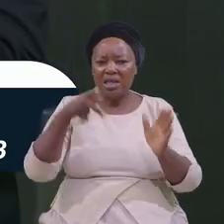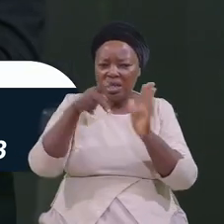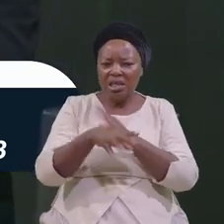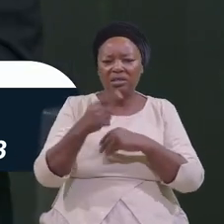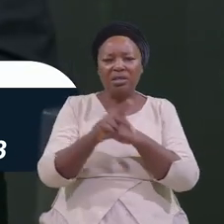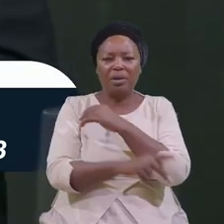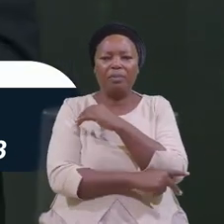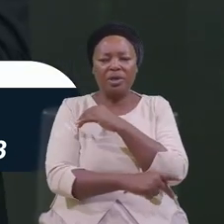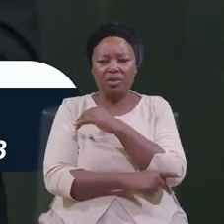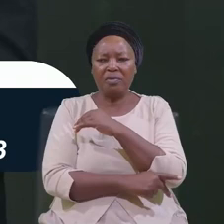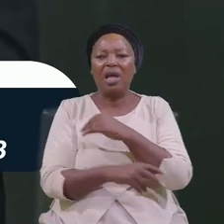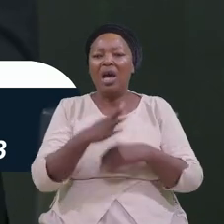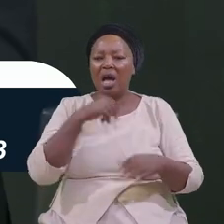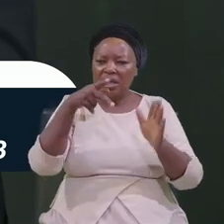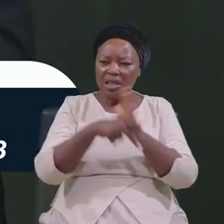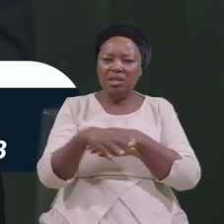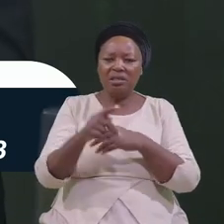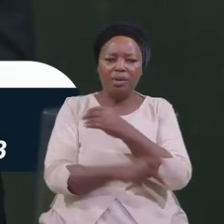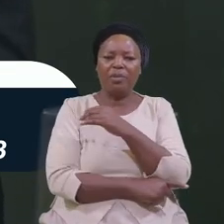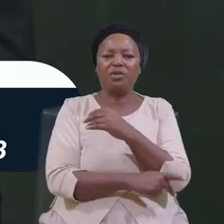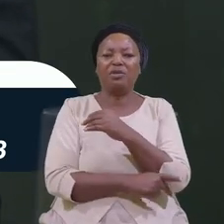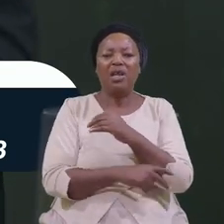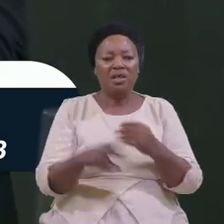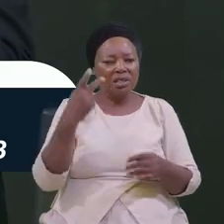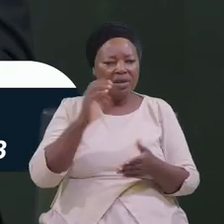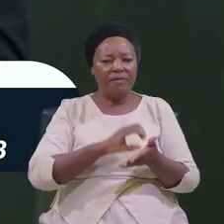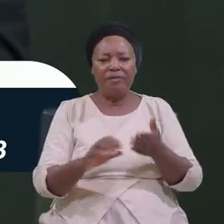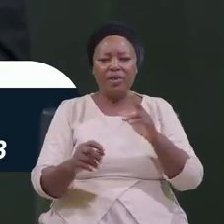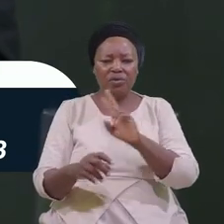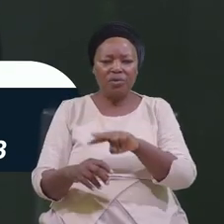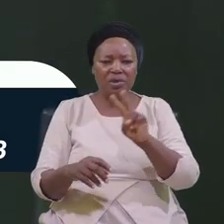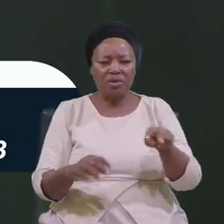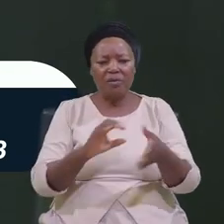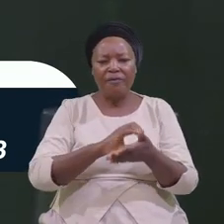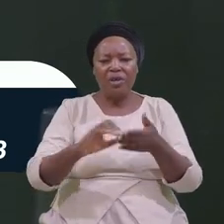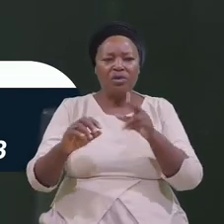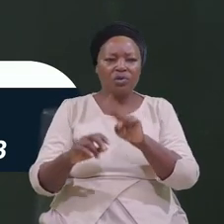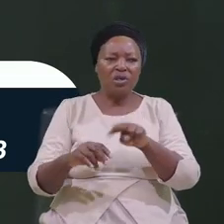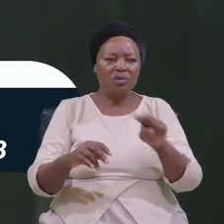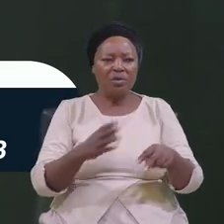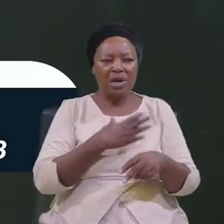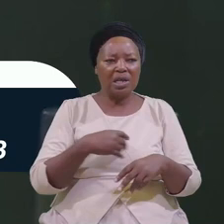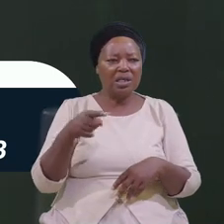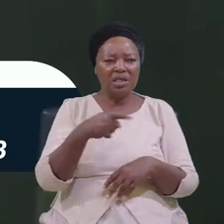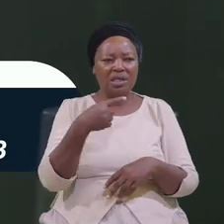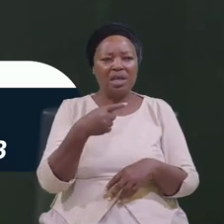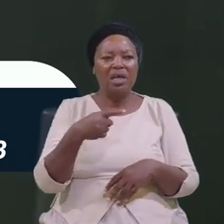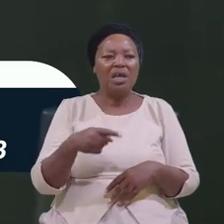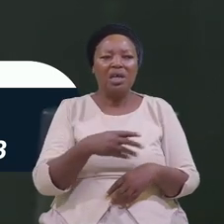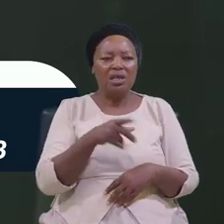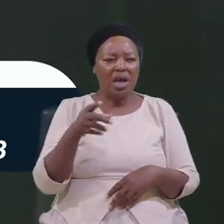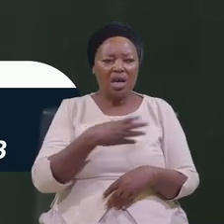Passover. And kill the Passover. Look at verse 22. In verse 22 it says, and ye shall take